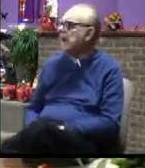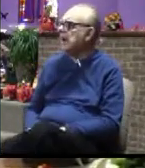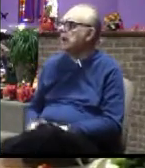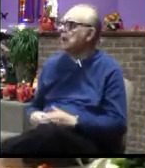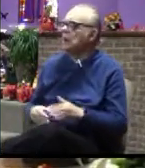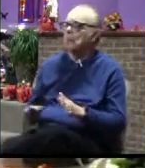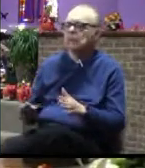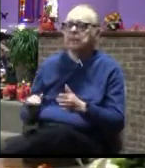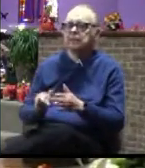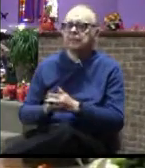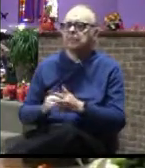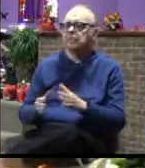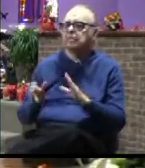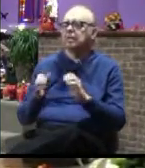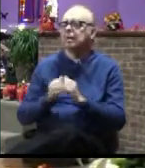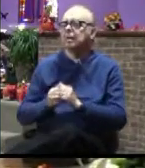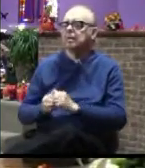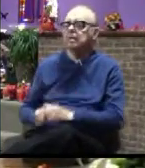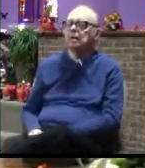So let's watch this together.